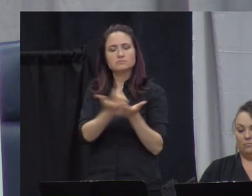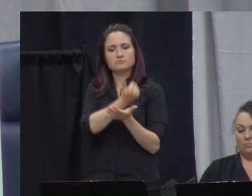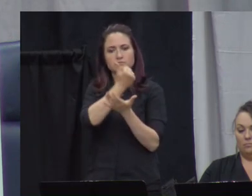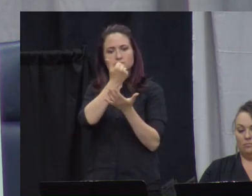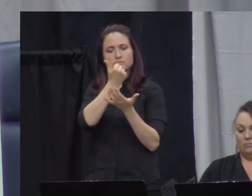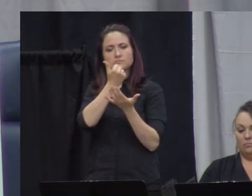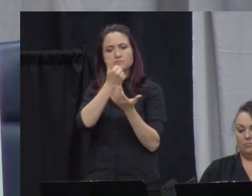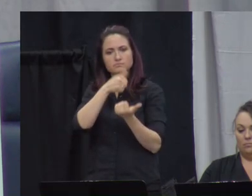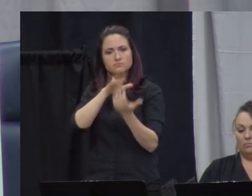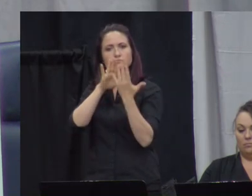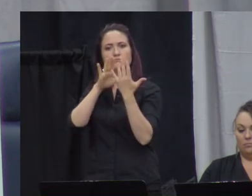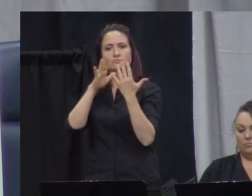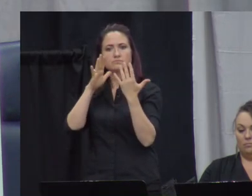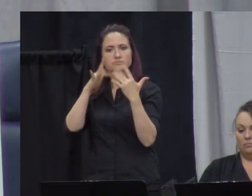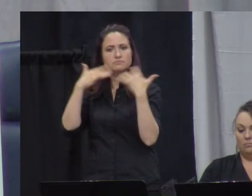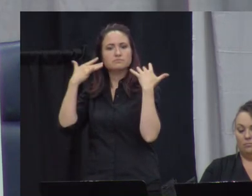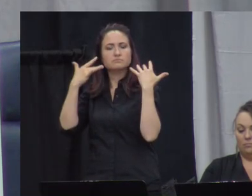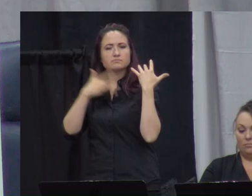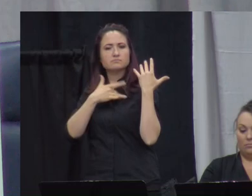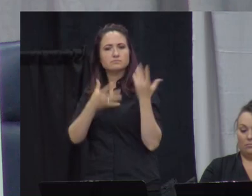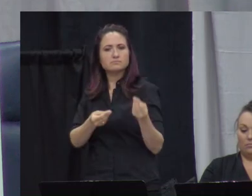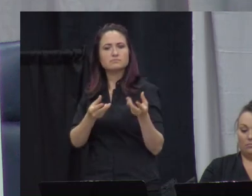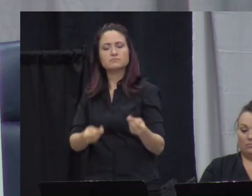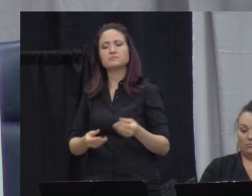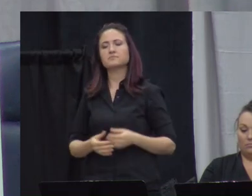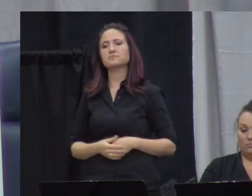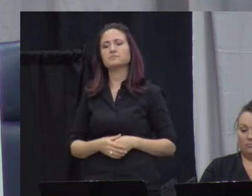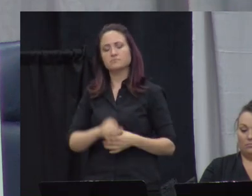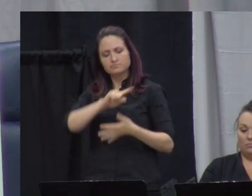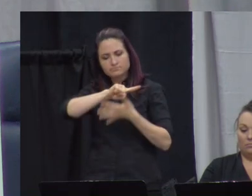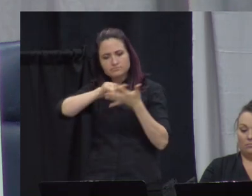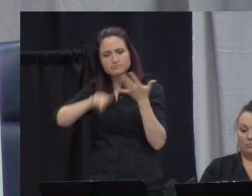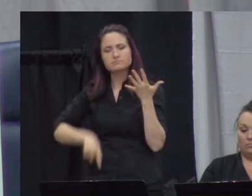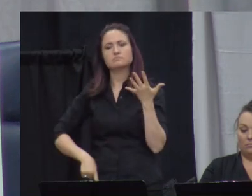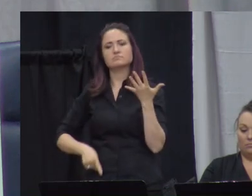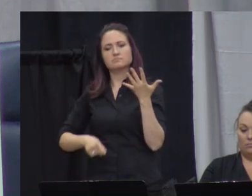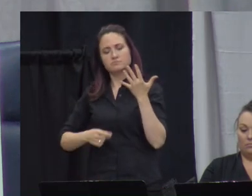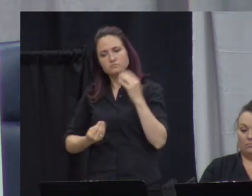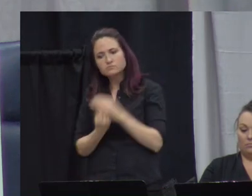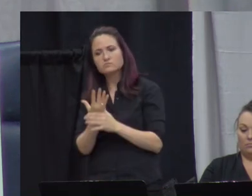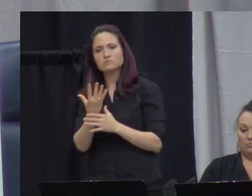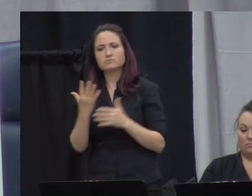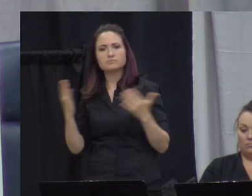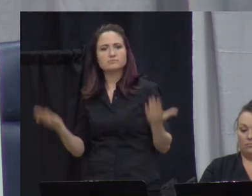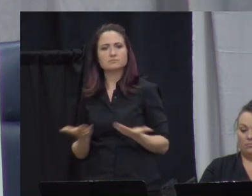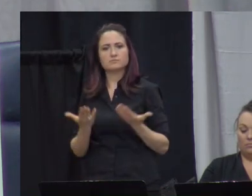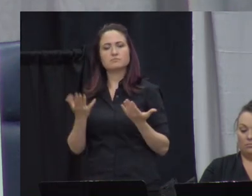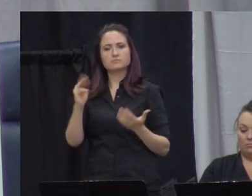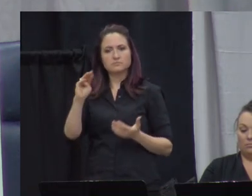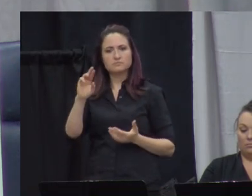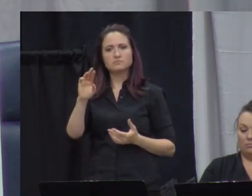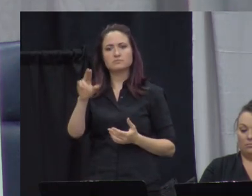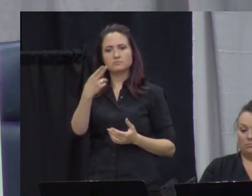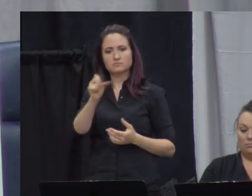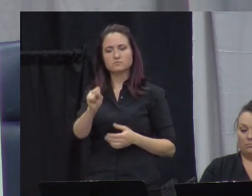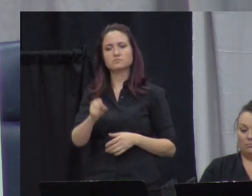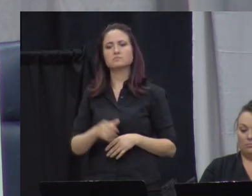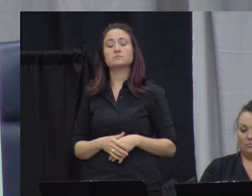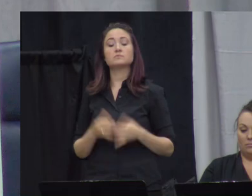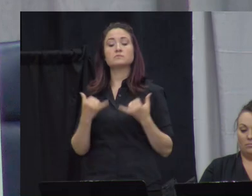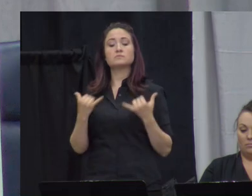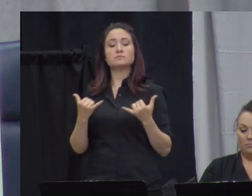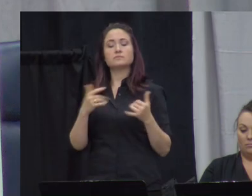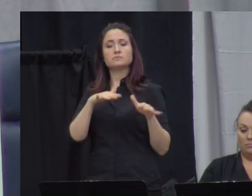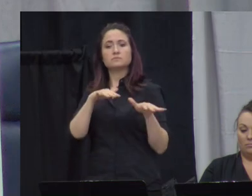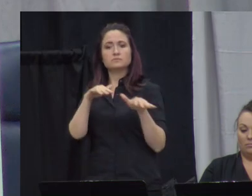kindness. All these things have been fostered at Manzano. You leave here with